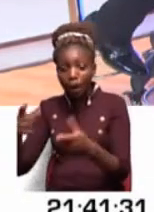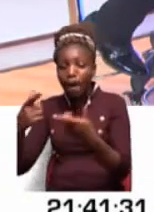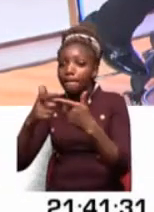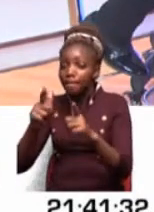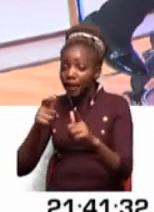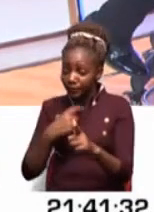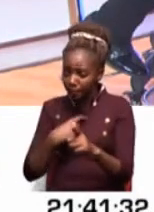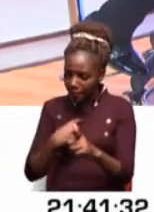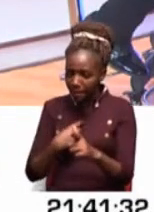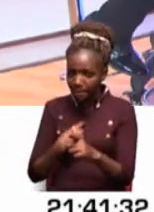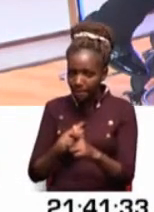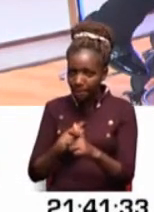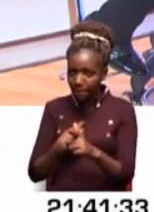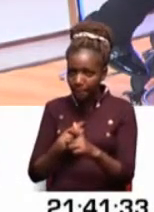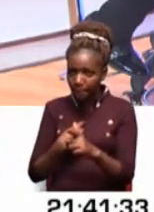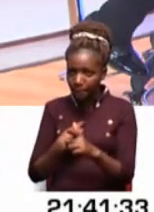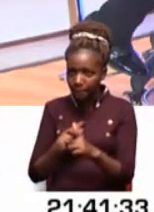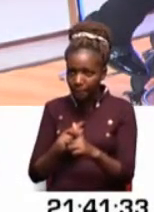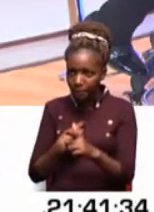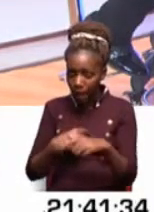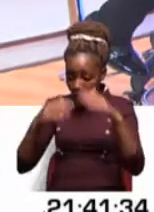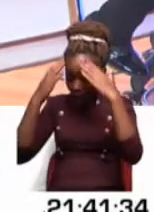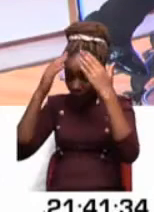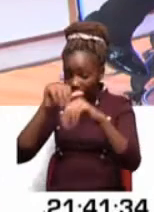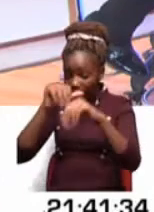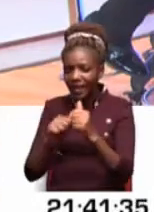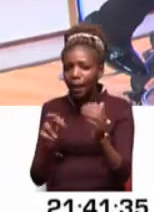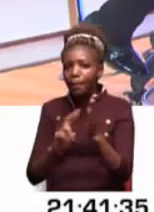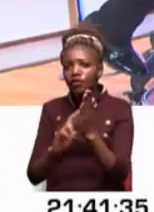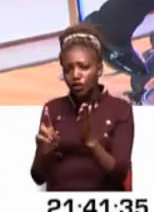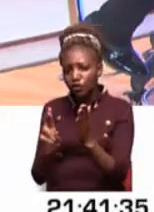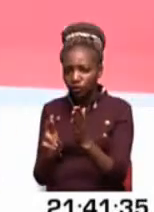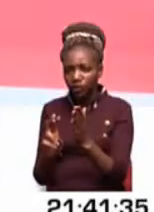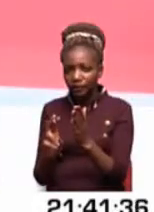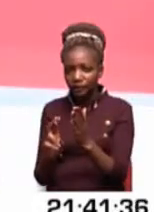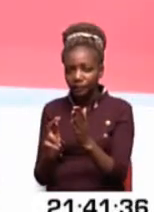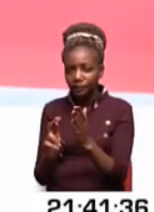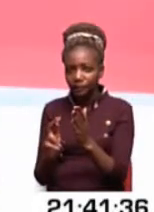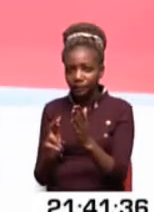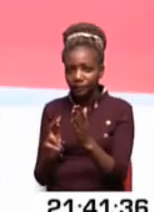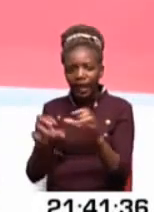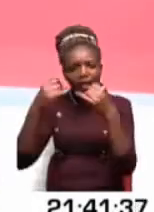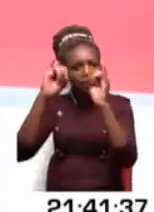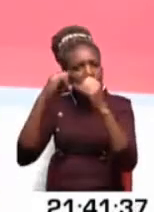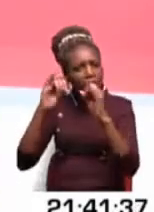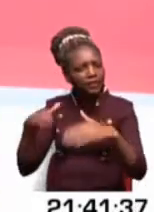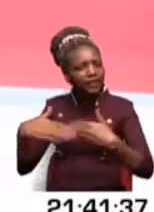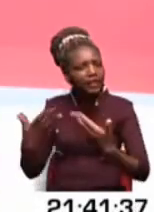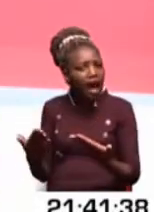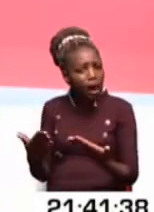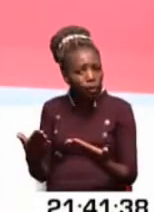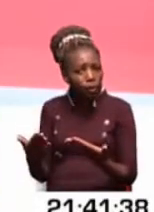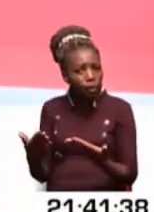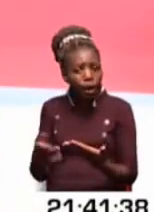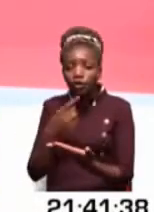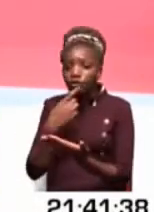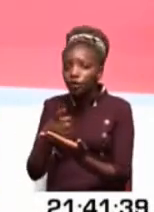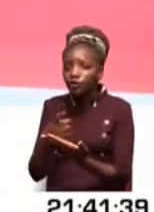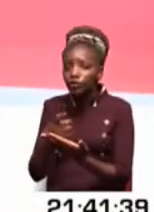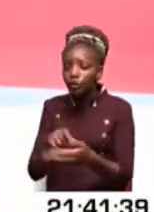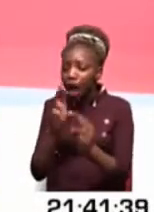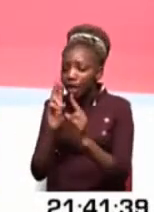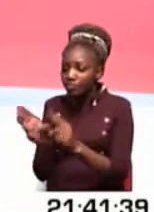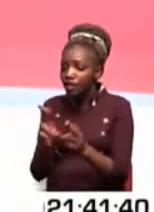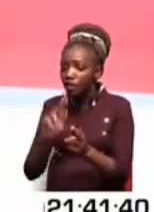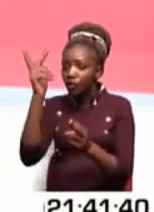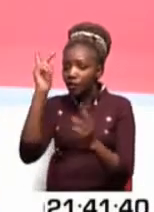to, what do we do with these policies? To what extent, you know, are they implemented in such a way that the common Mwananchi